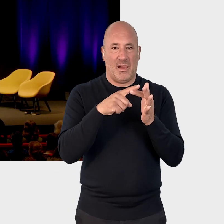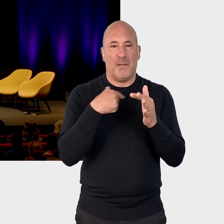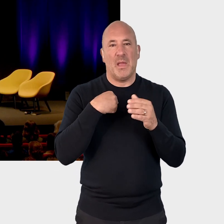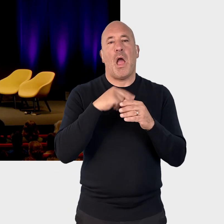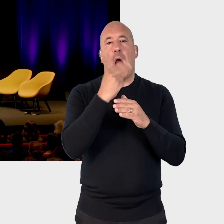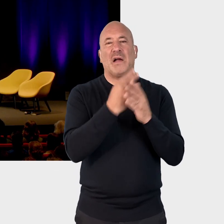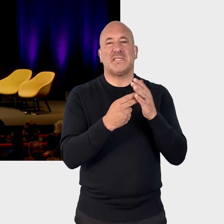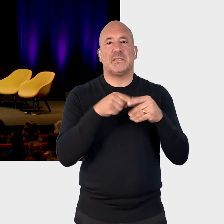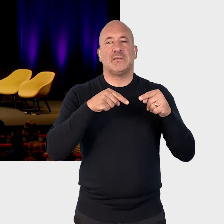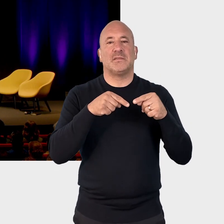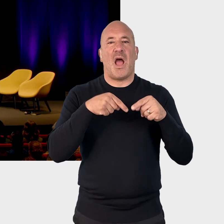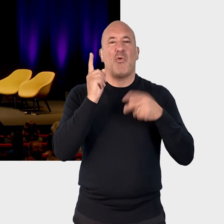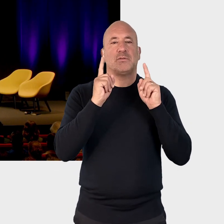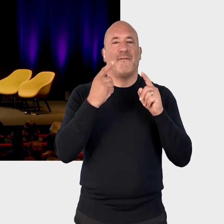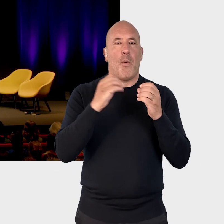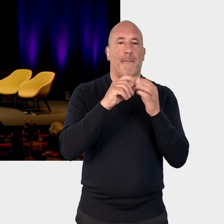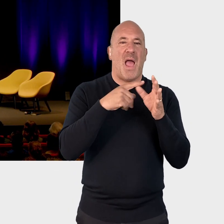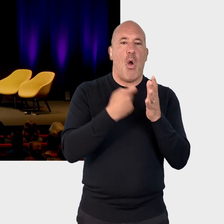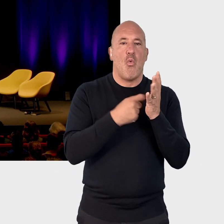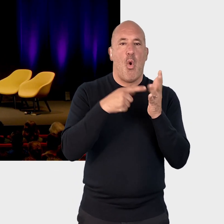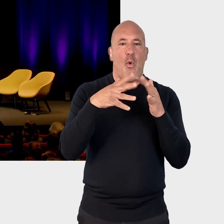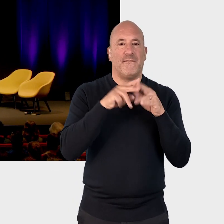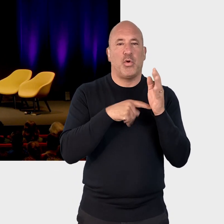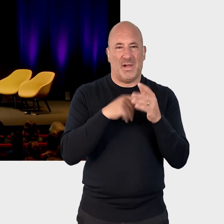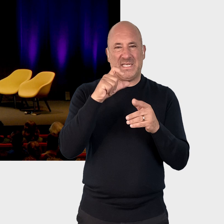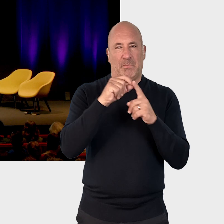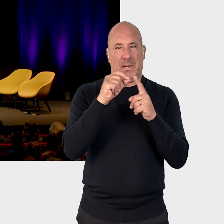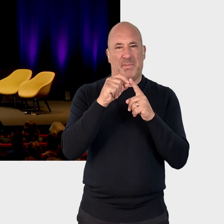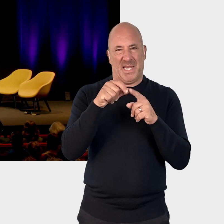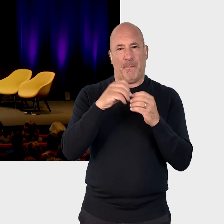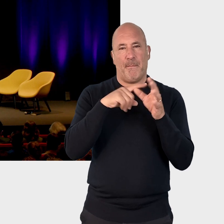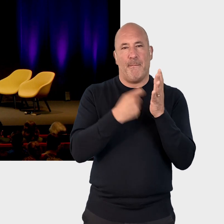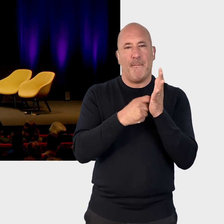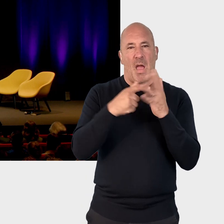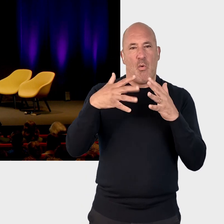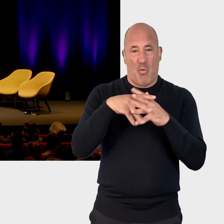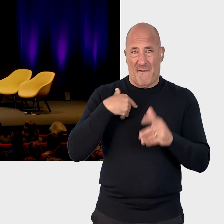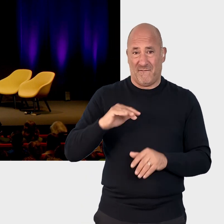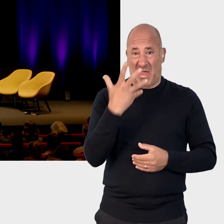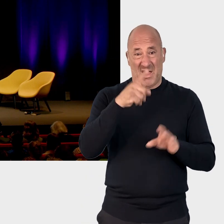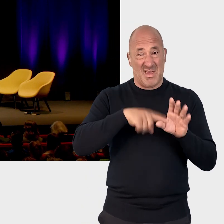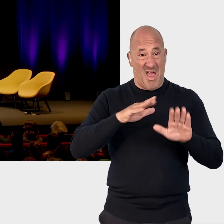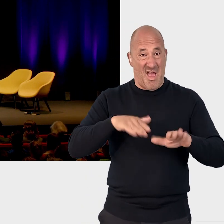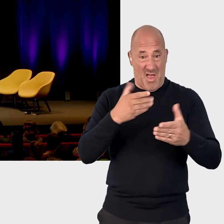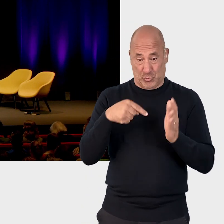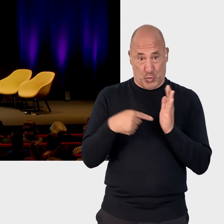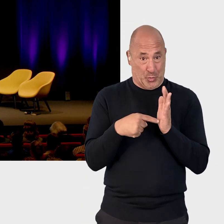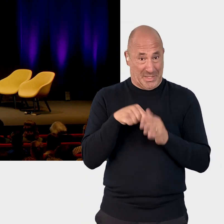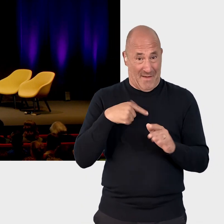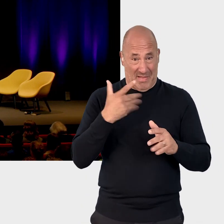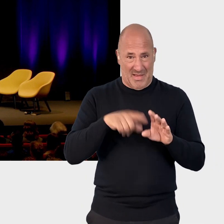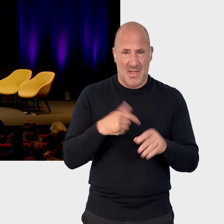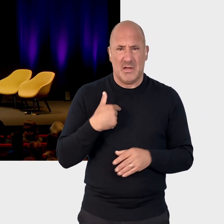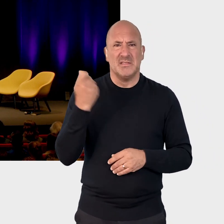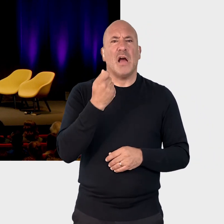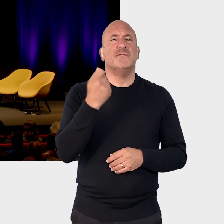Hi, so I'm Daniel. I'm Artistic Director of Barrowful, the CPP in Barrow, and we are in our 5th year of delivery as of